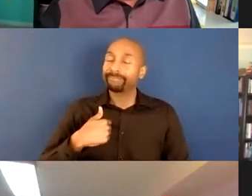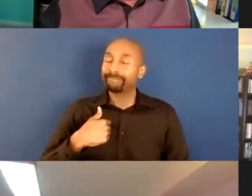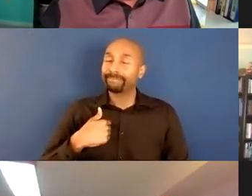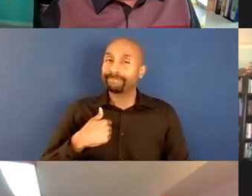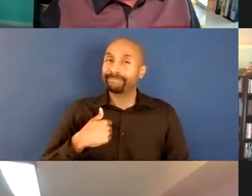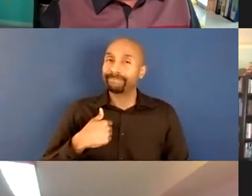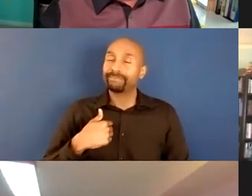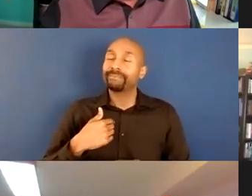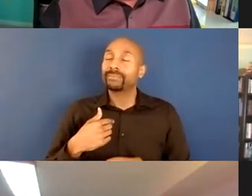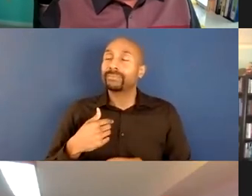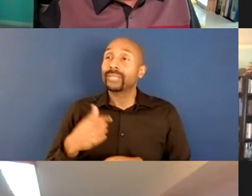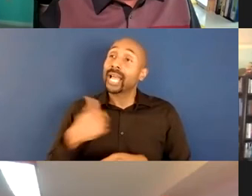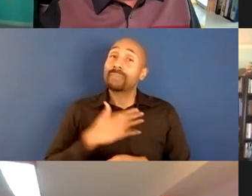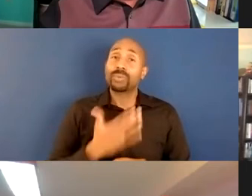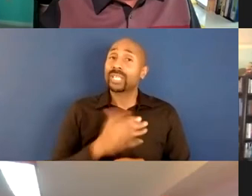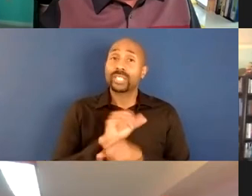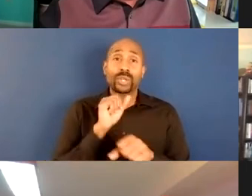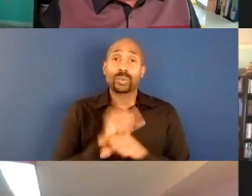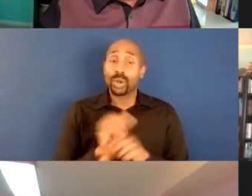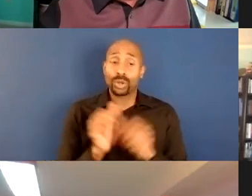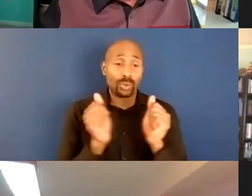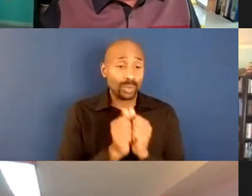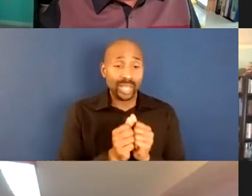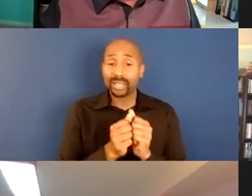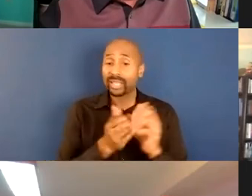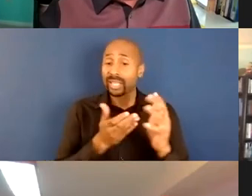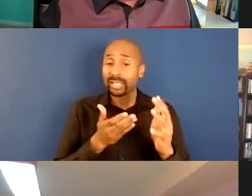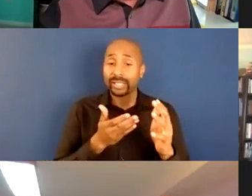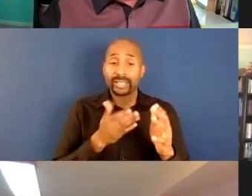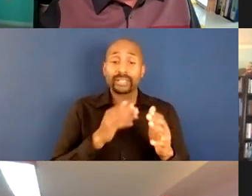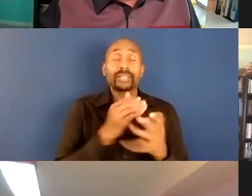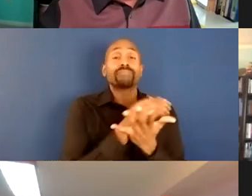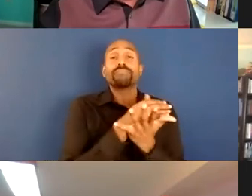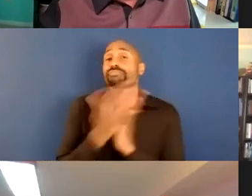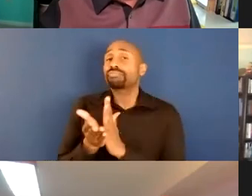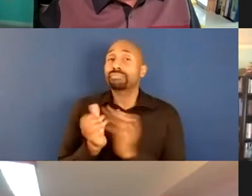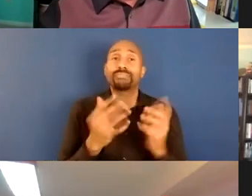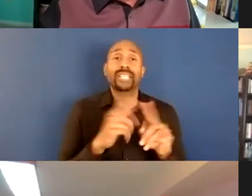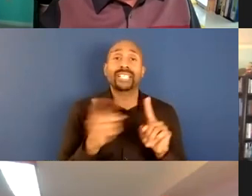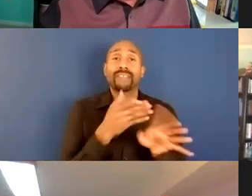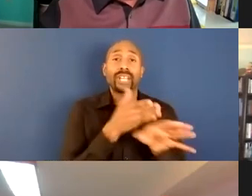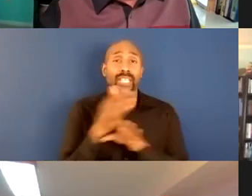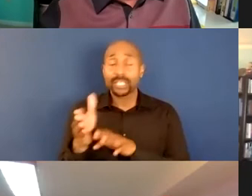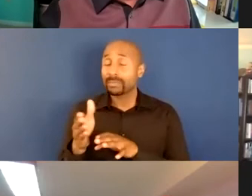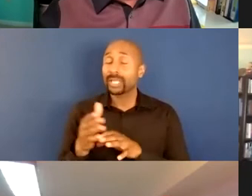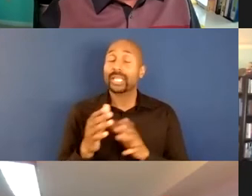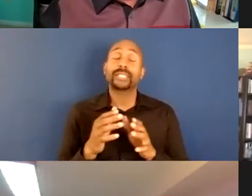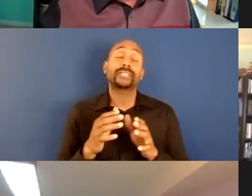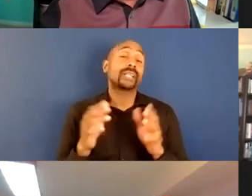to work with and through multiple disciplines for our justice and our freedom.